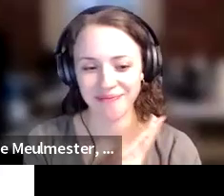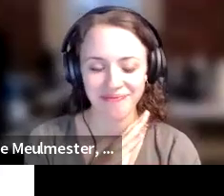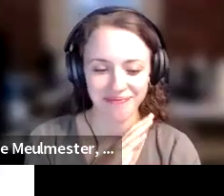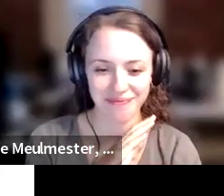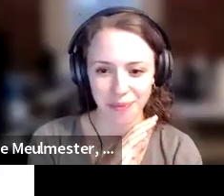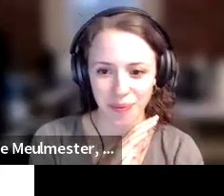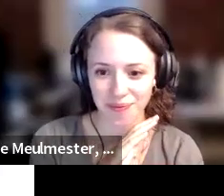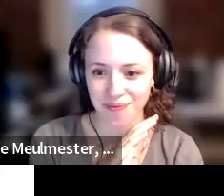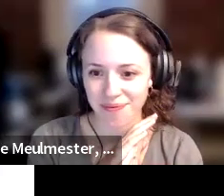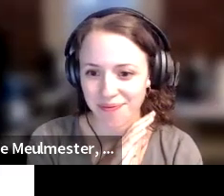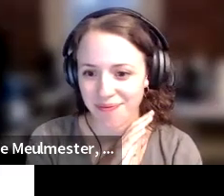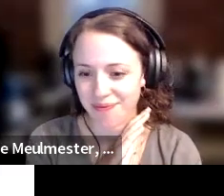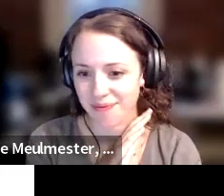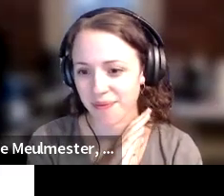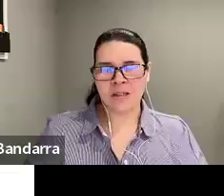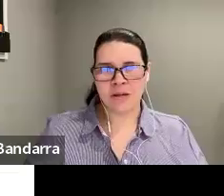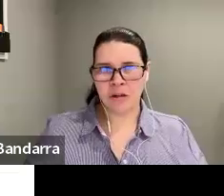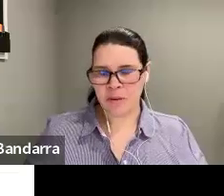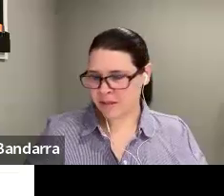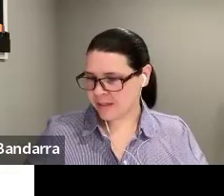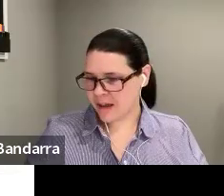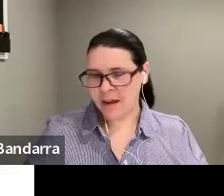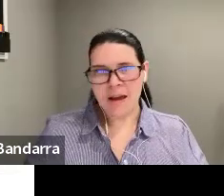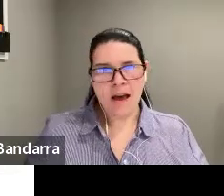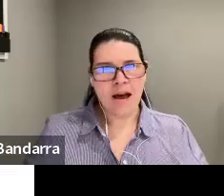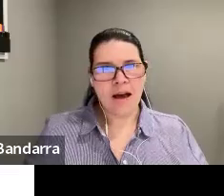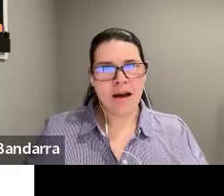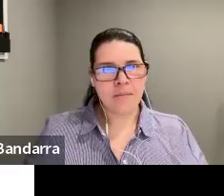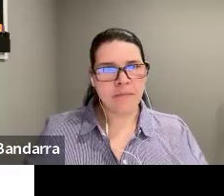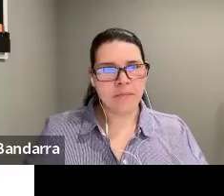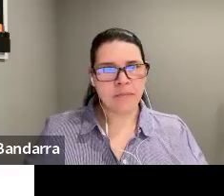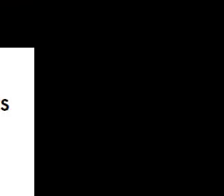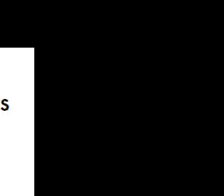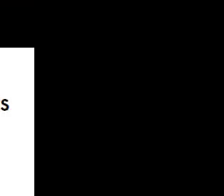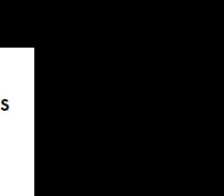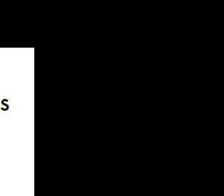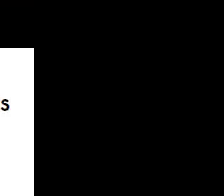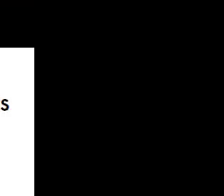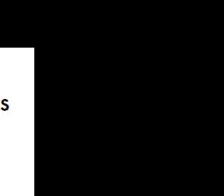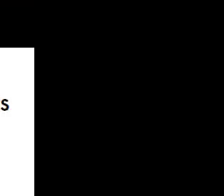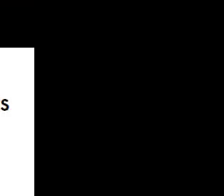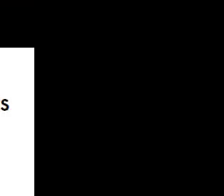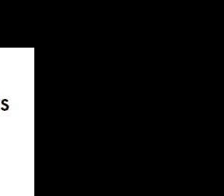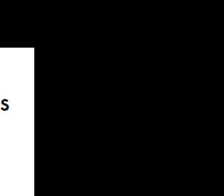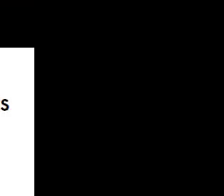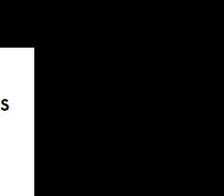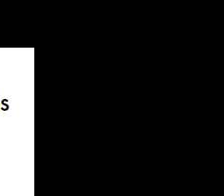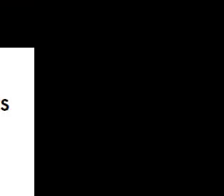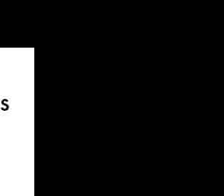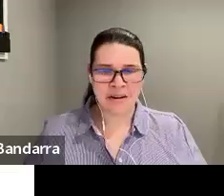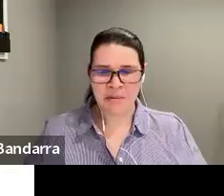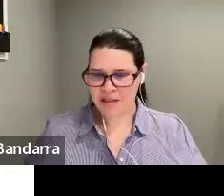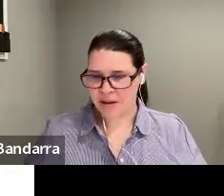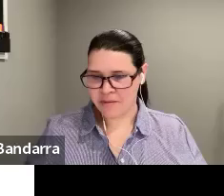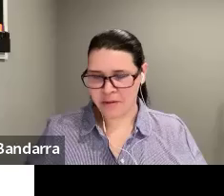you, Lisa. One thing I just want to jump in to say. I never. Oh, sorry. No, sorry. This is